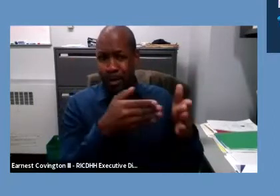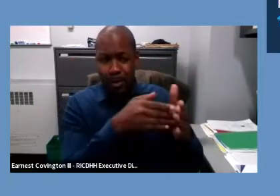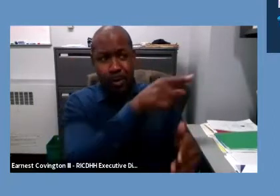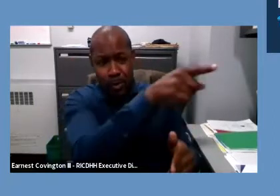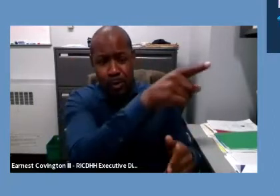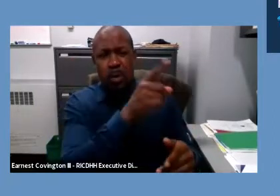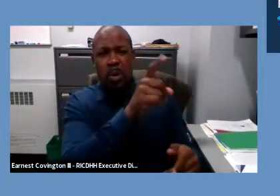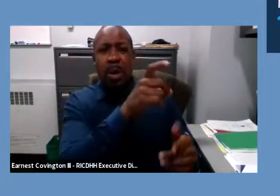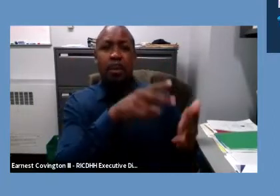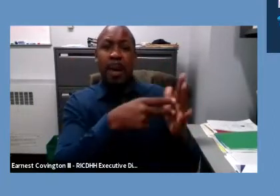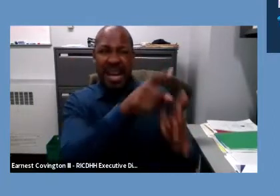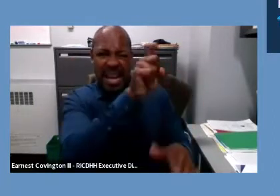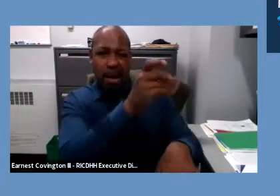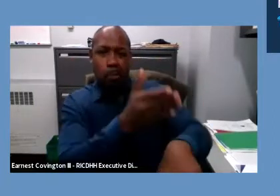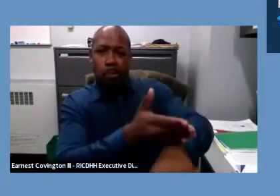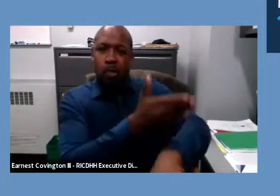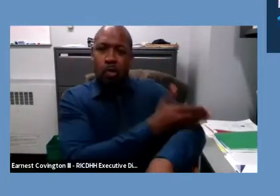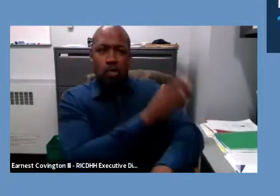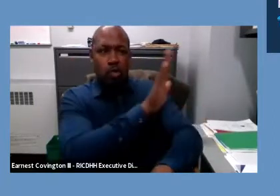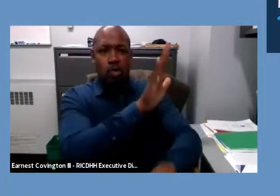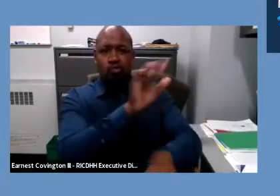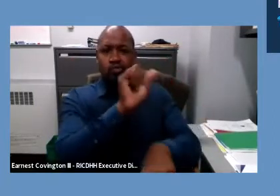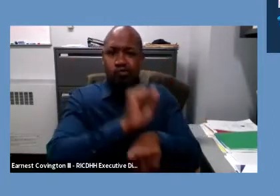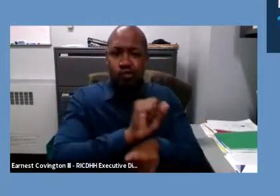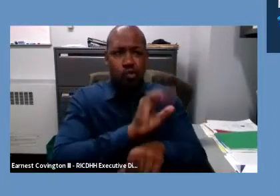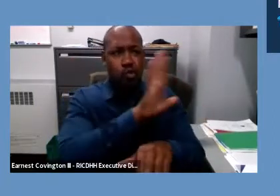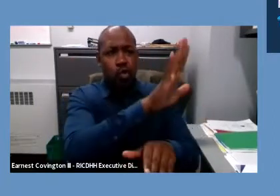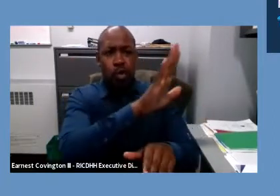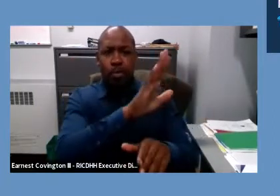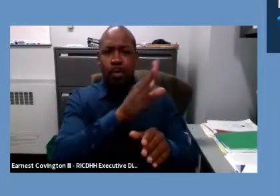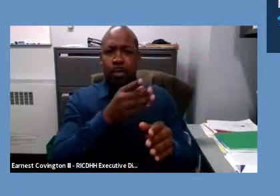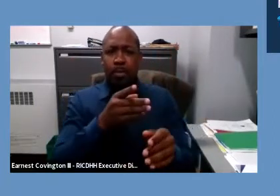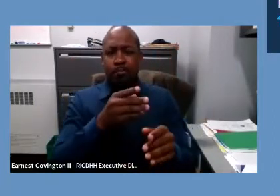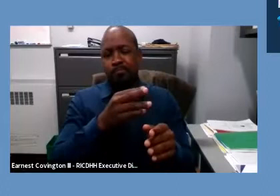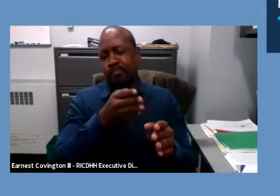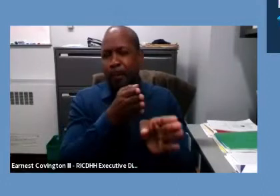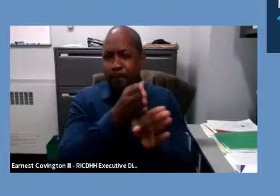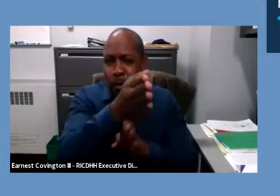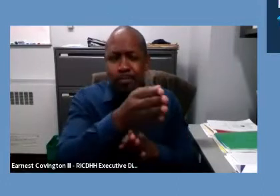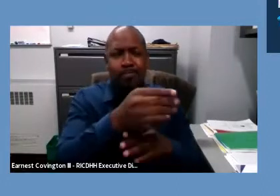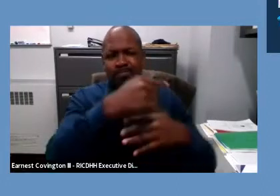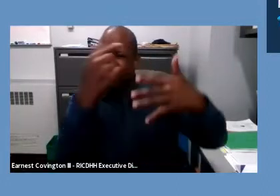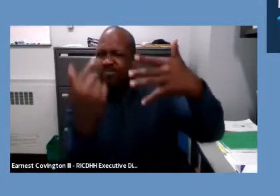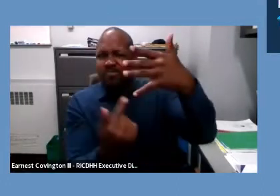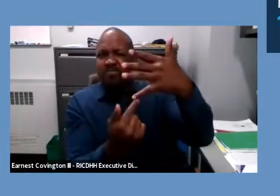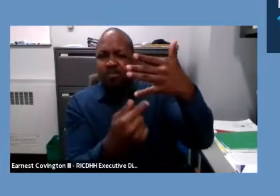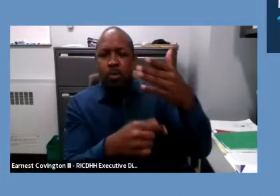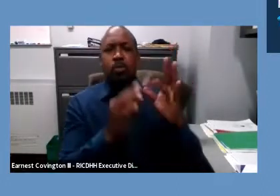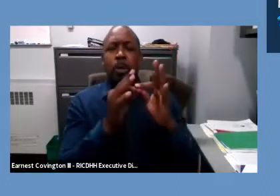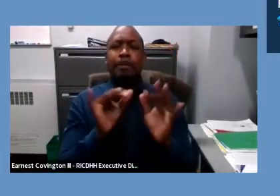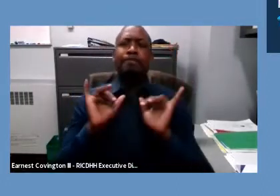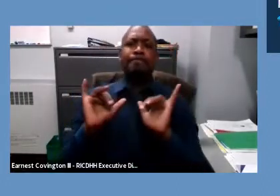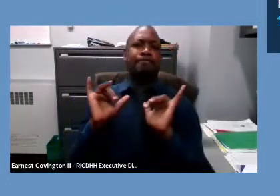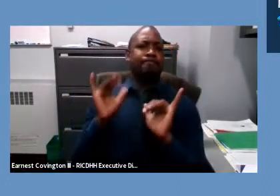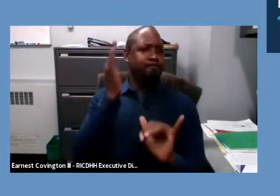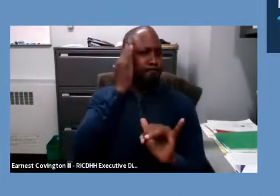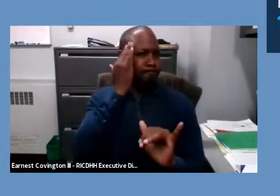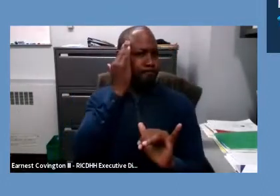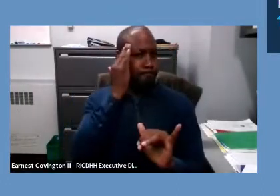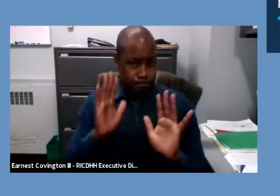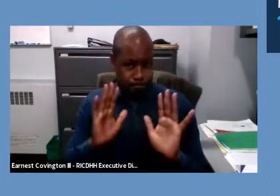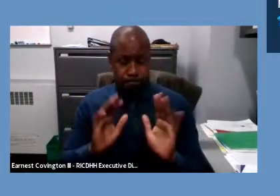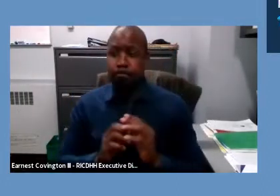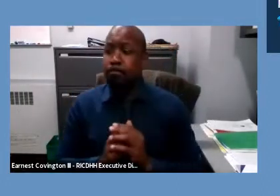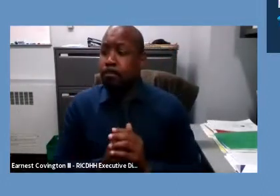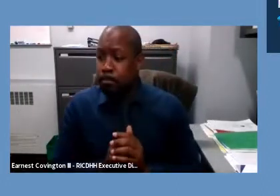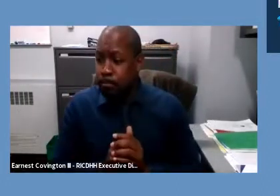and warn them that someone has filed a complaint against them and they need to improve their job performance, quality